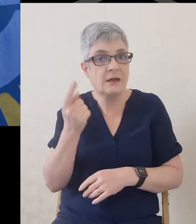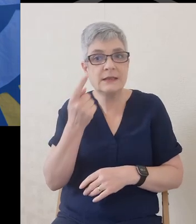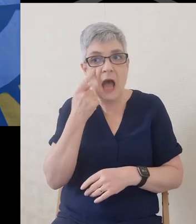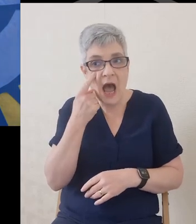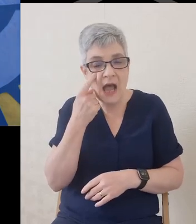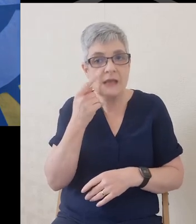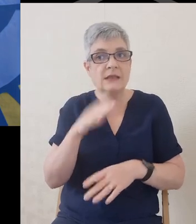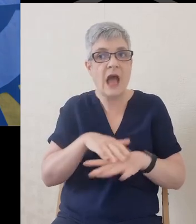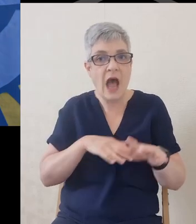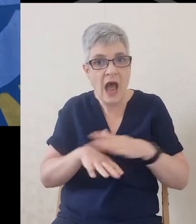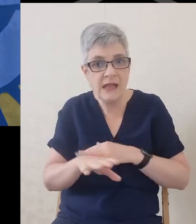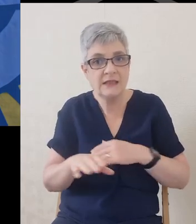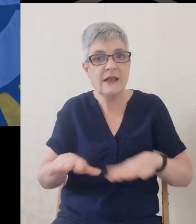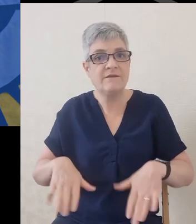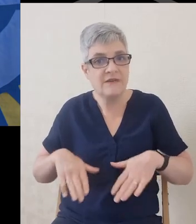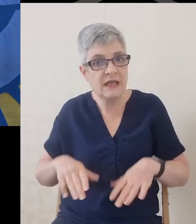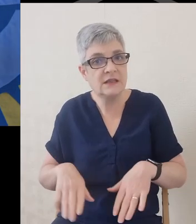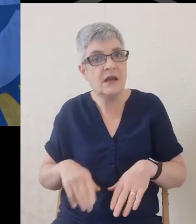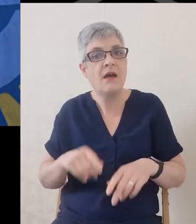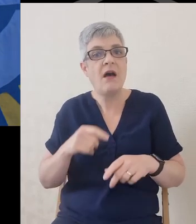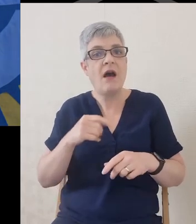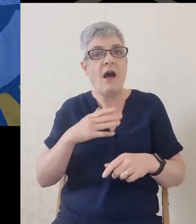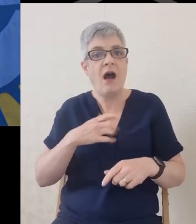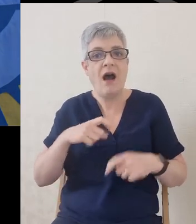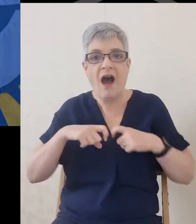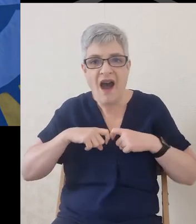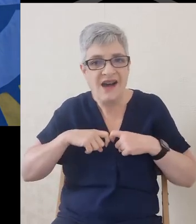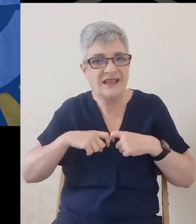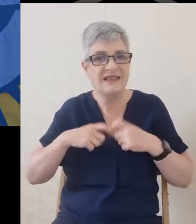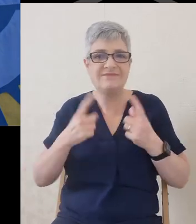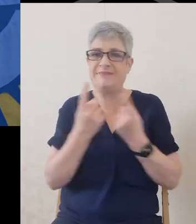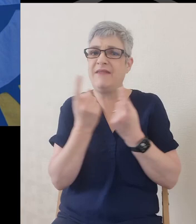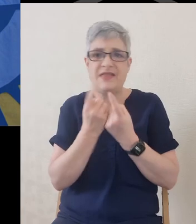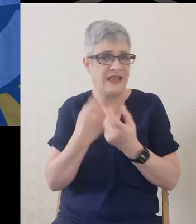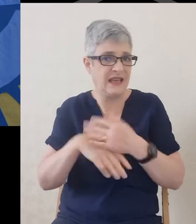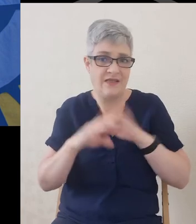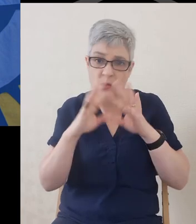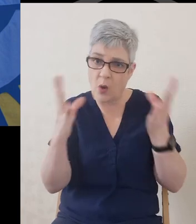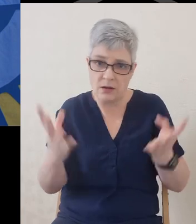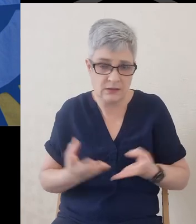and hands and feet and heart and legs and everything else in the world today.